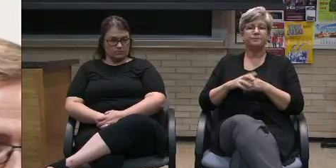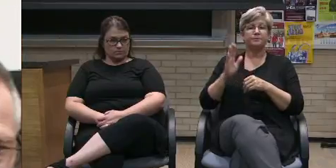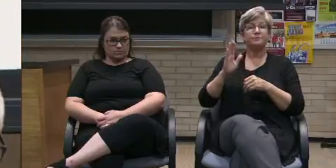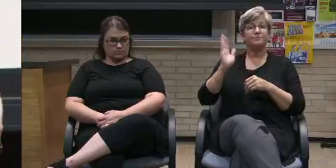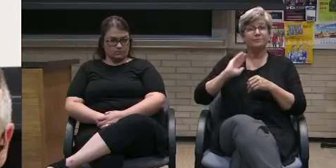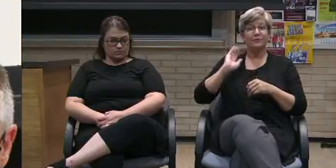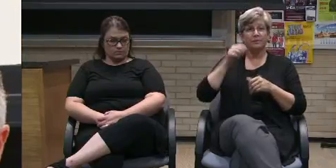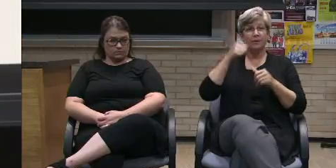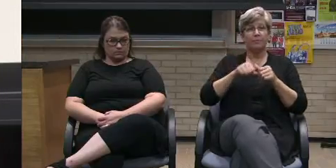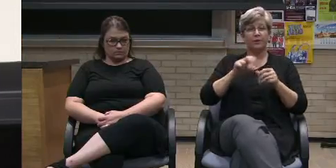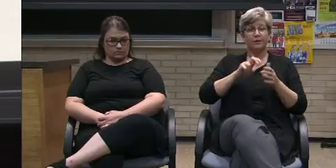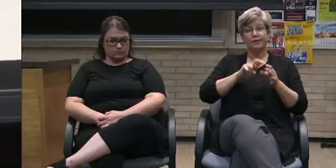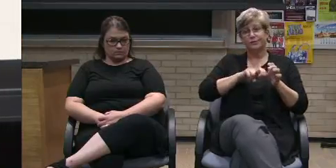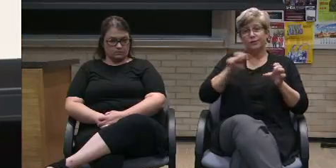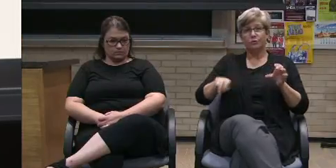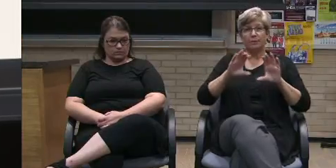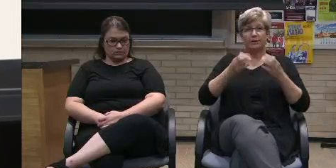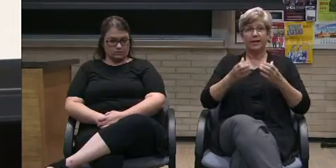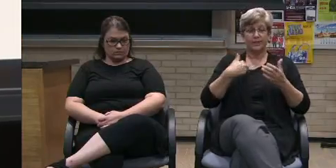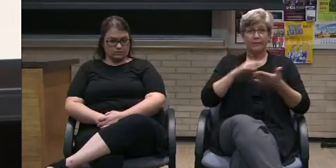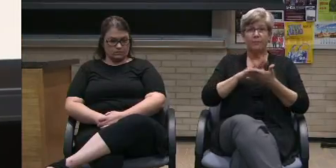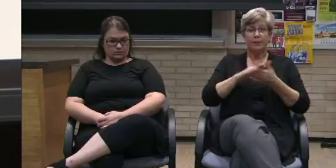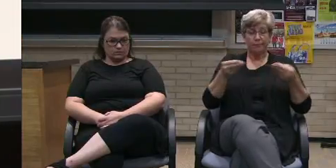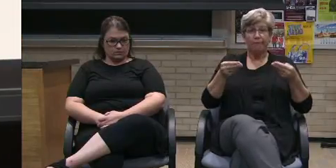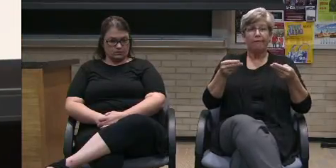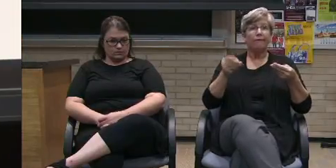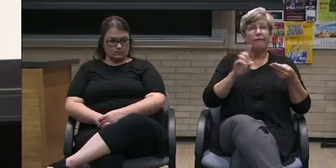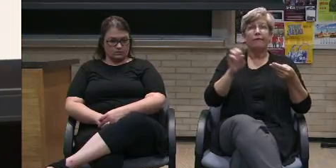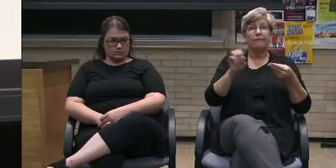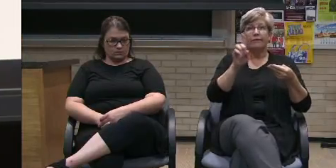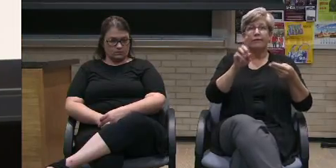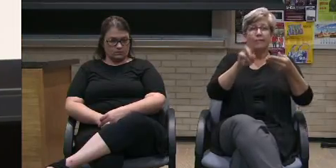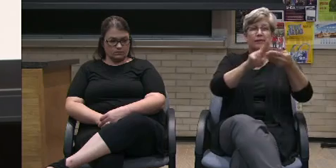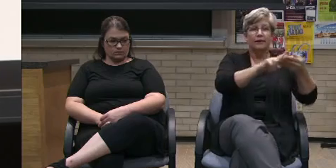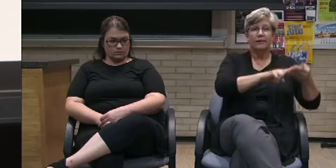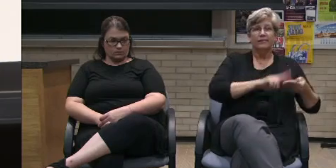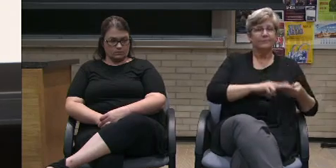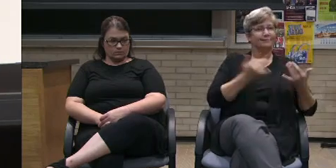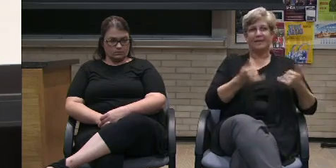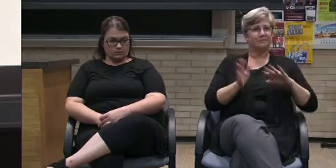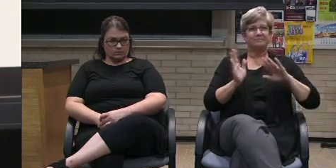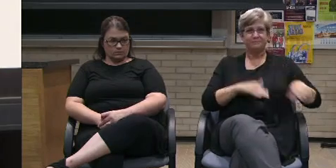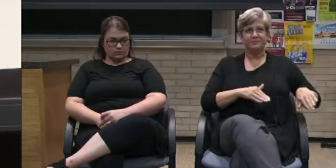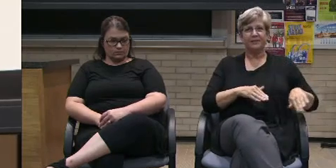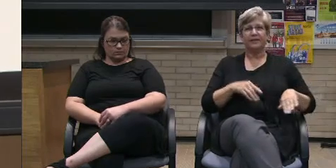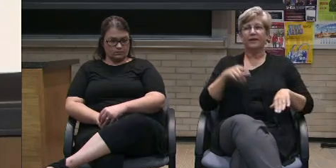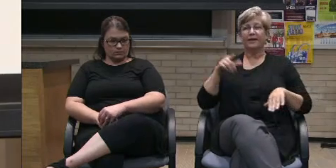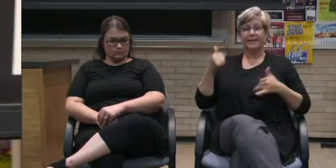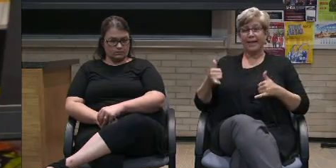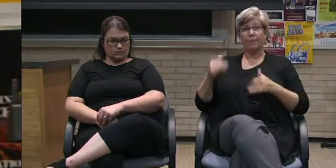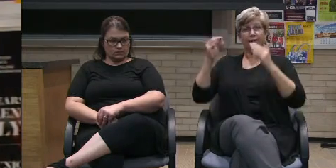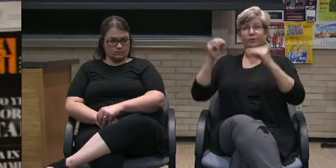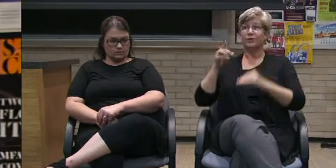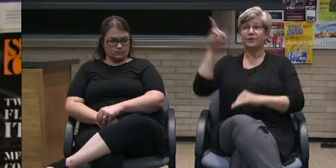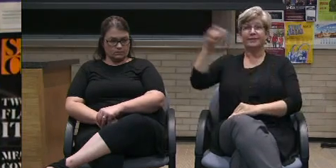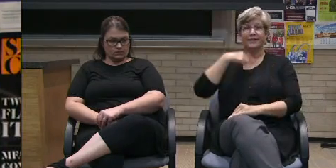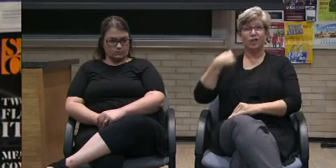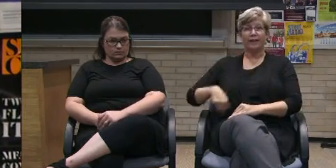and go around and get signatures, but I'm in China, Okay, we'll email it around for you.